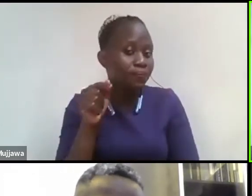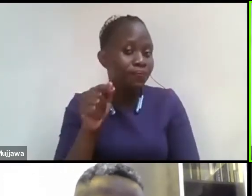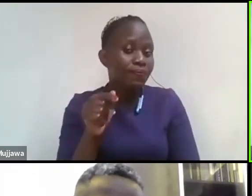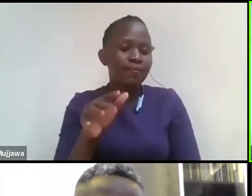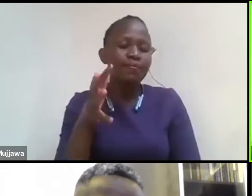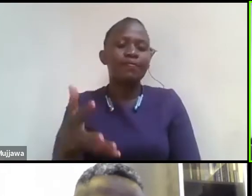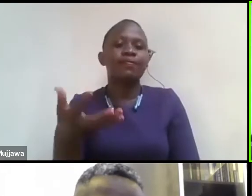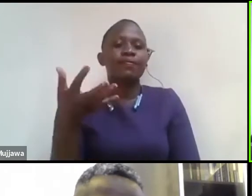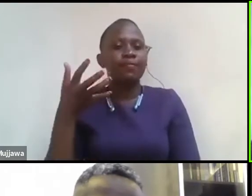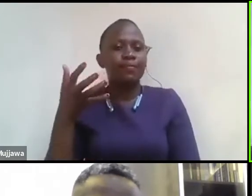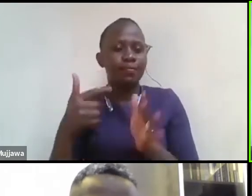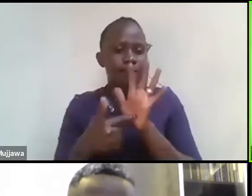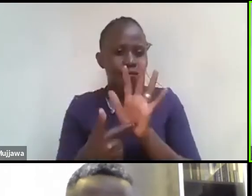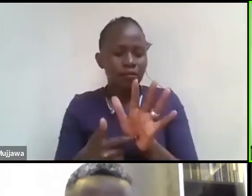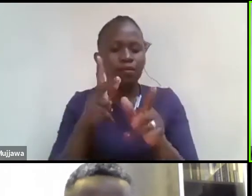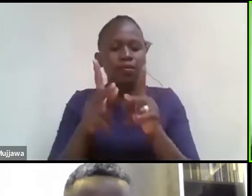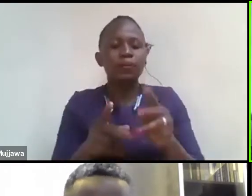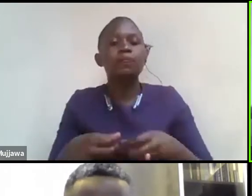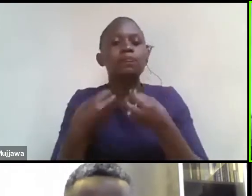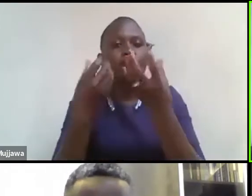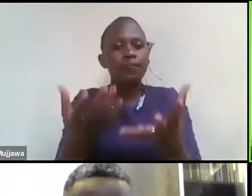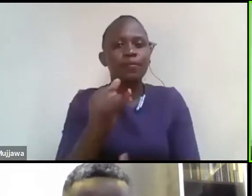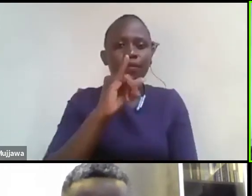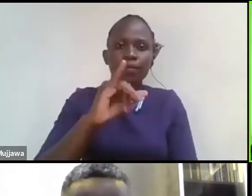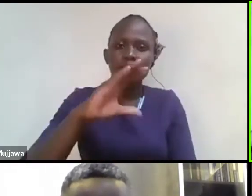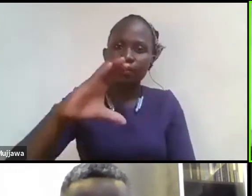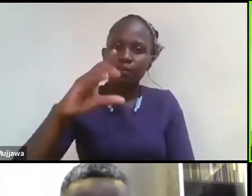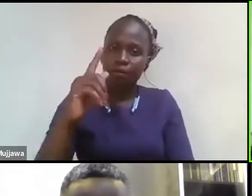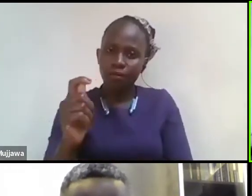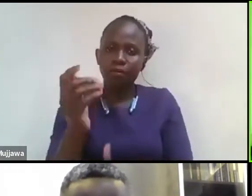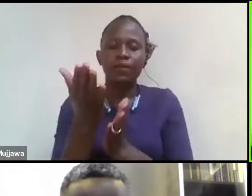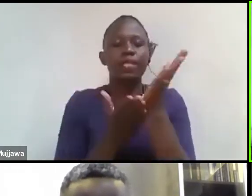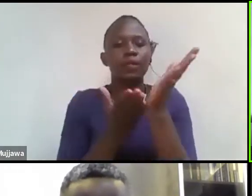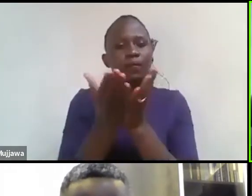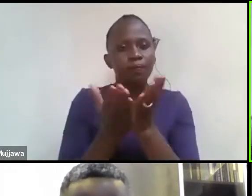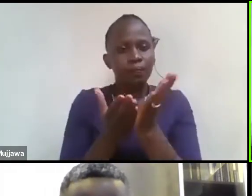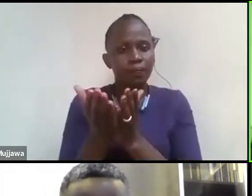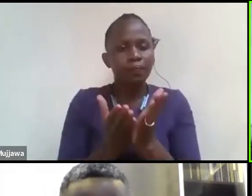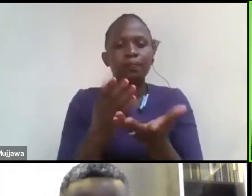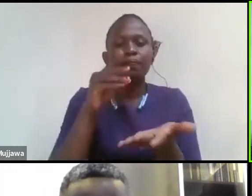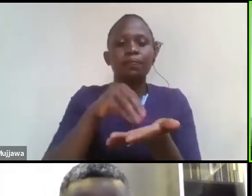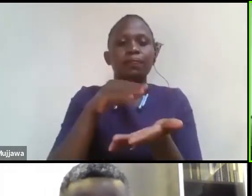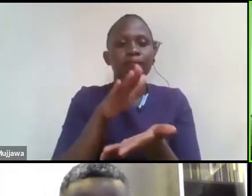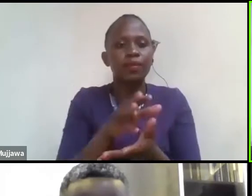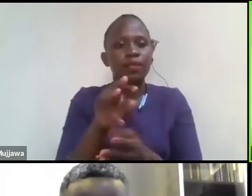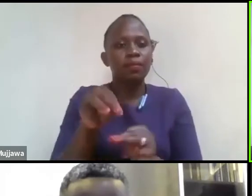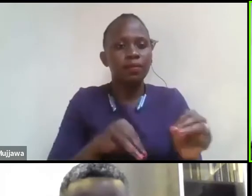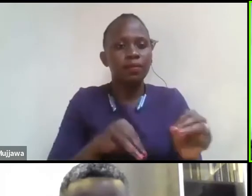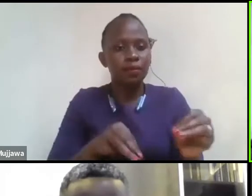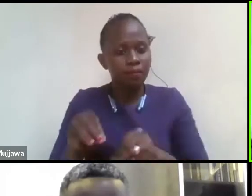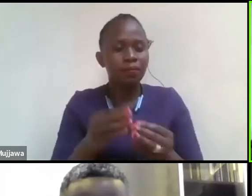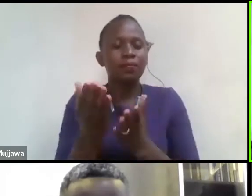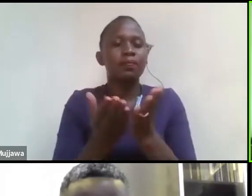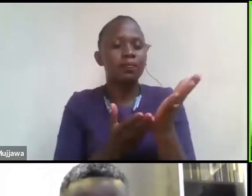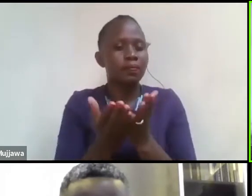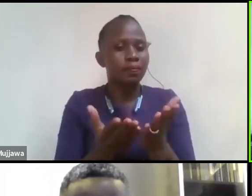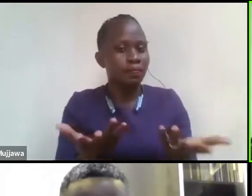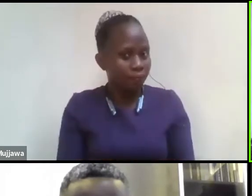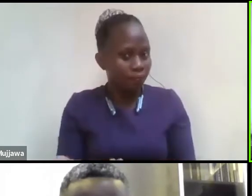For instance, people are providing ICT services, database management services, marketing and supplying